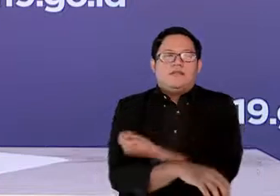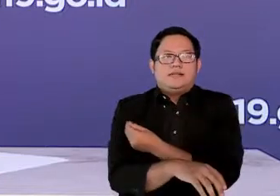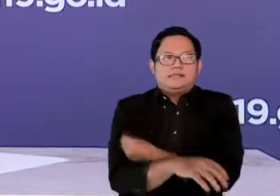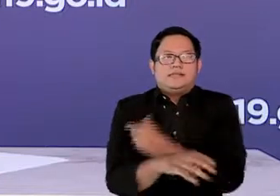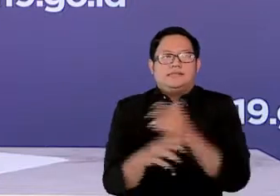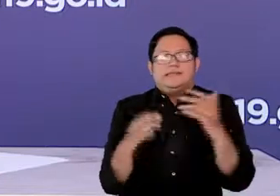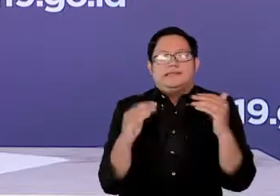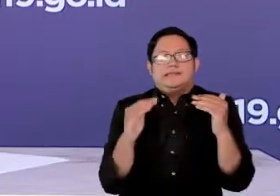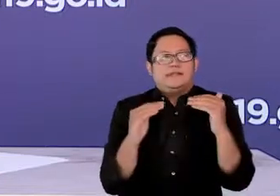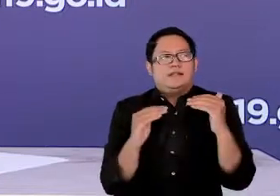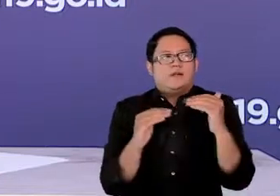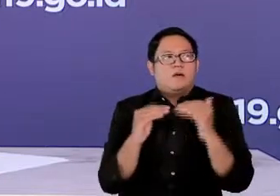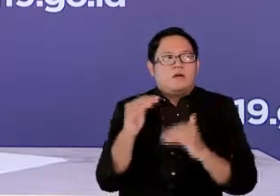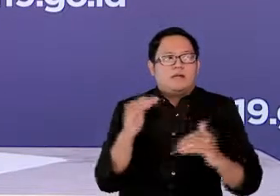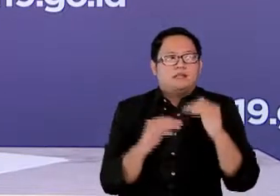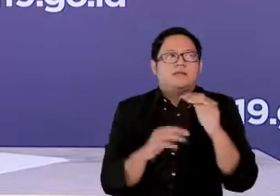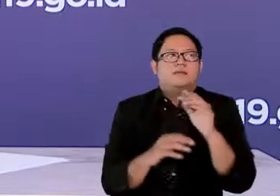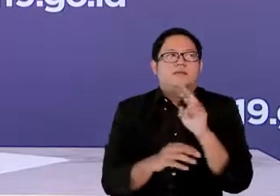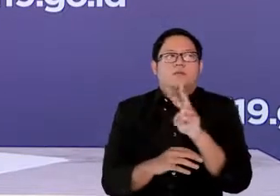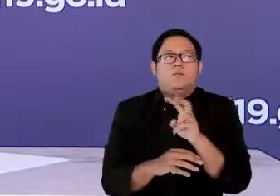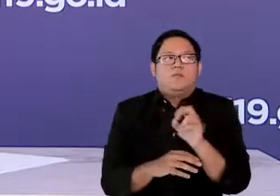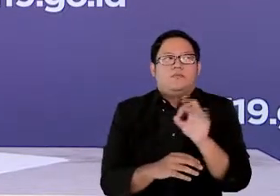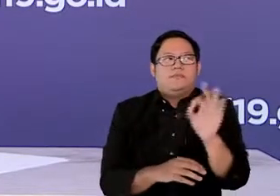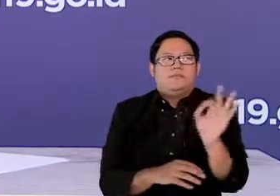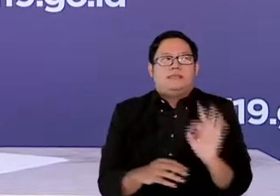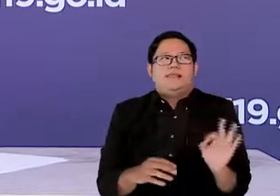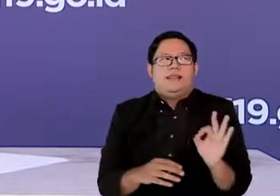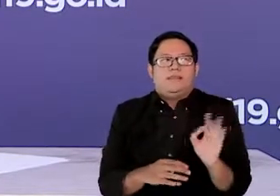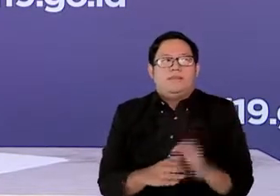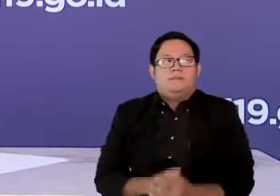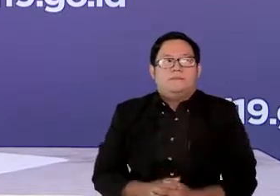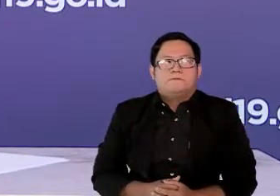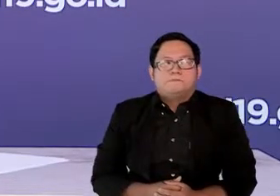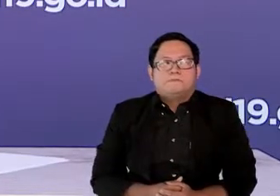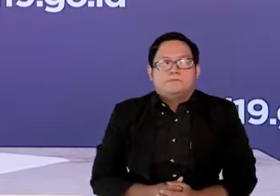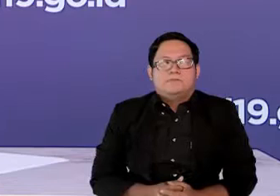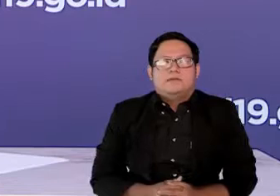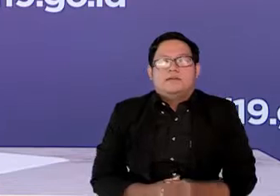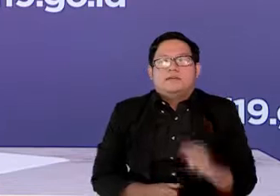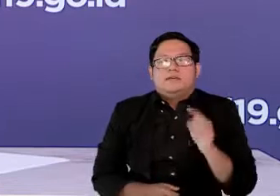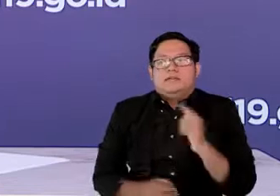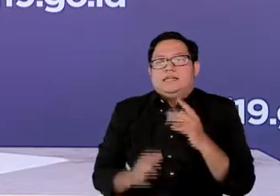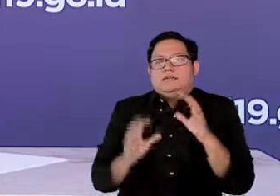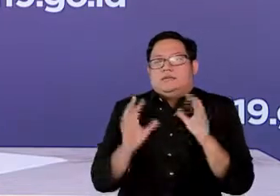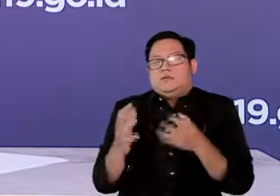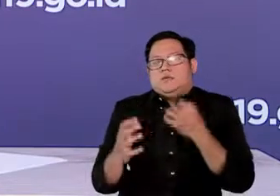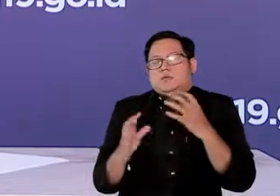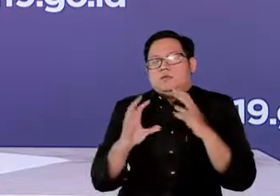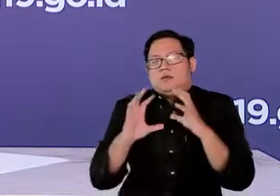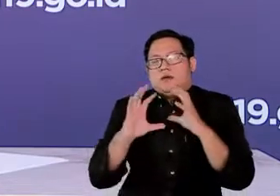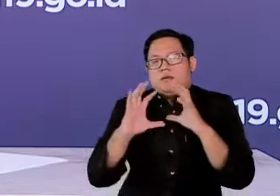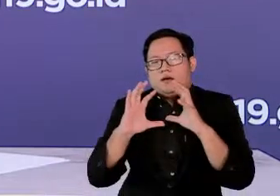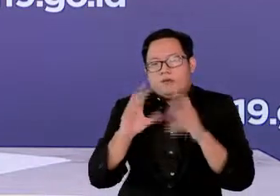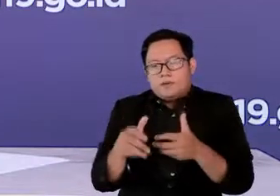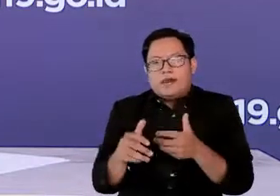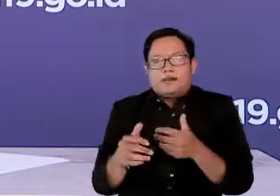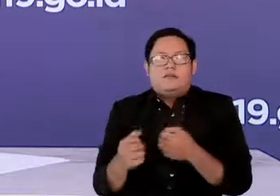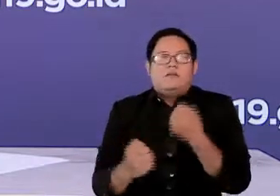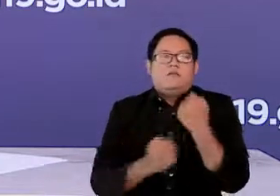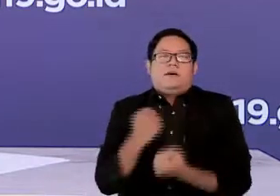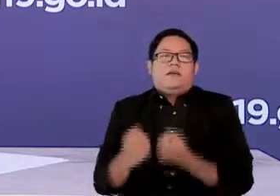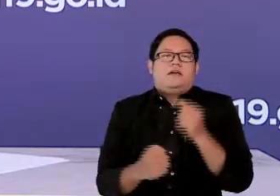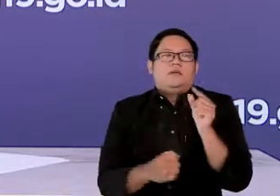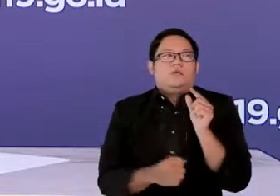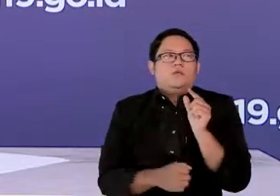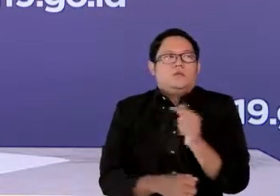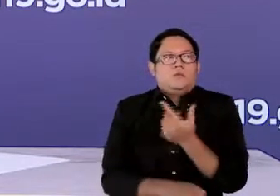global solidarity to support the equitable distribution of vaccines. Indonesia is also committed to, and